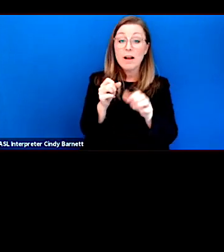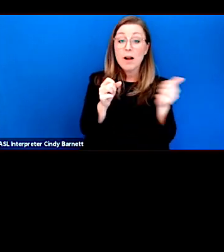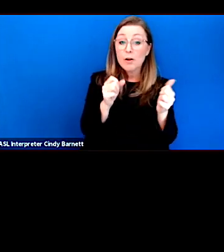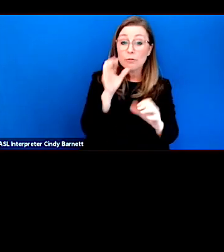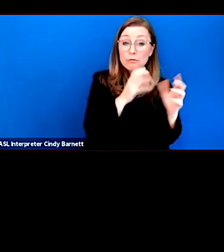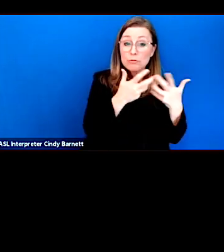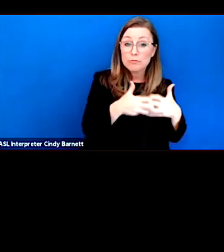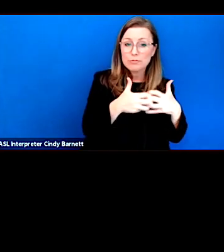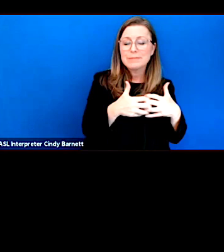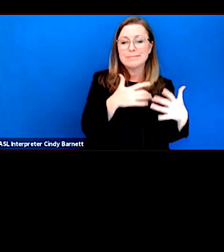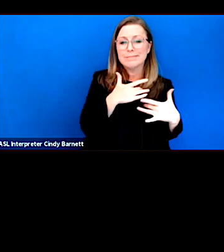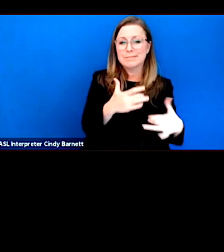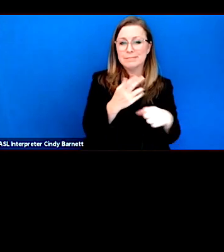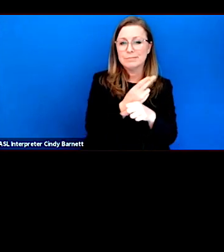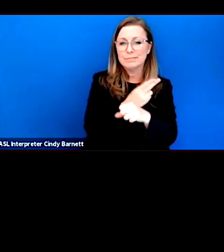search button,